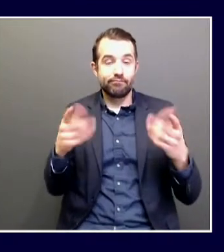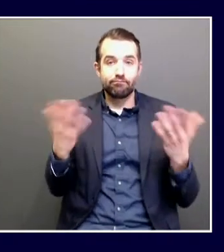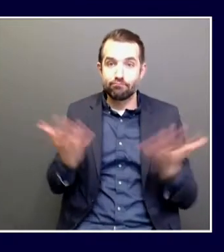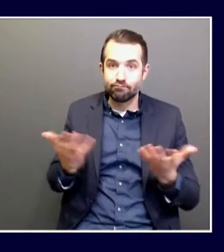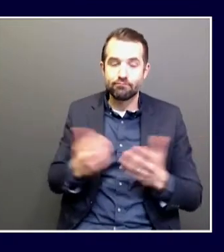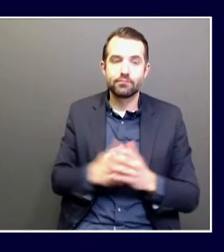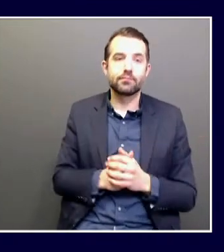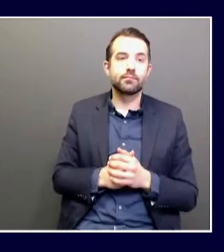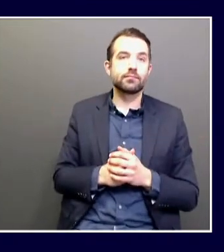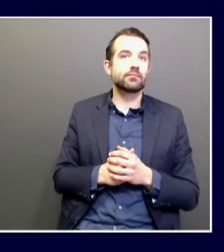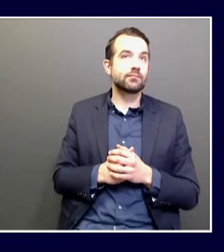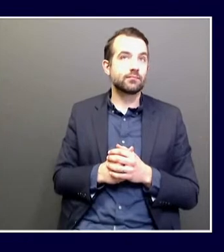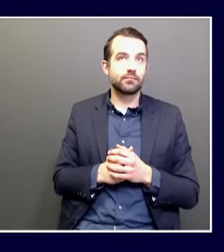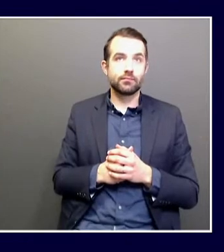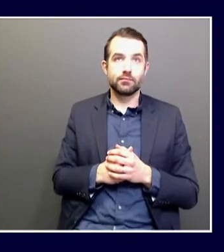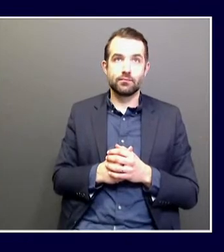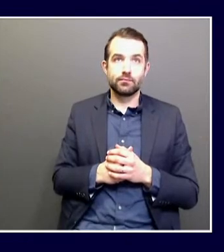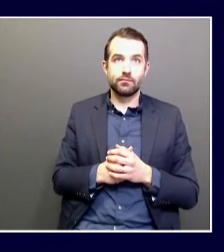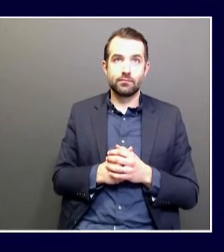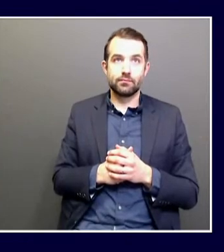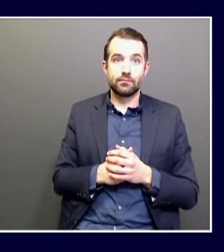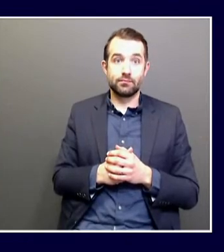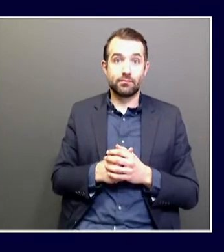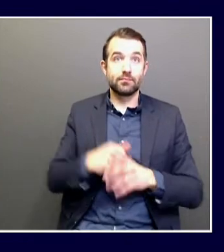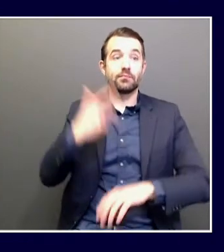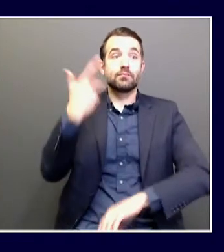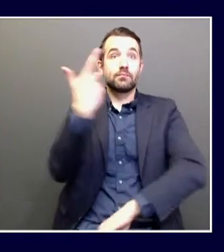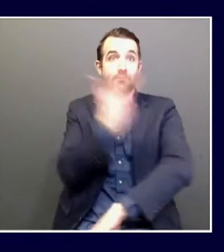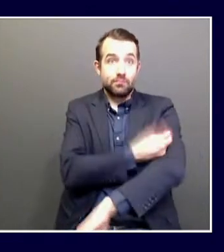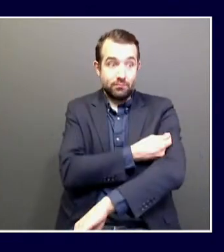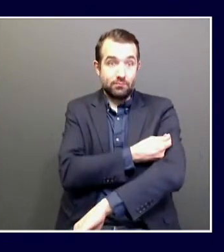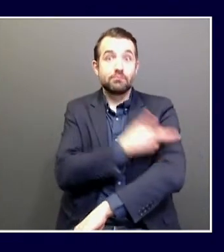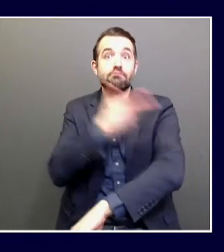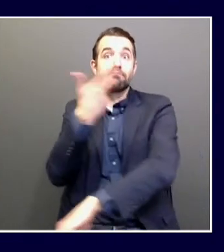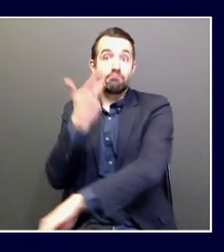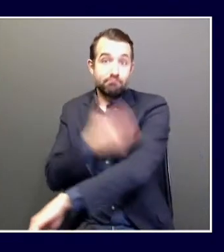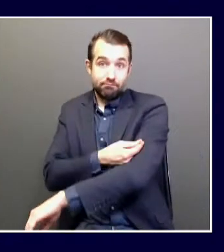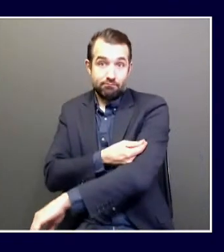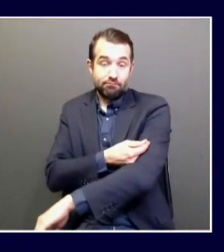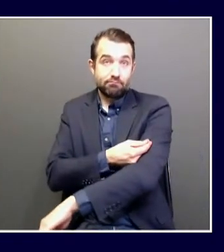for a booster shot, moving it to 5